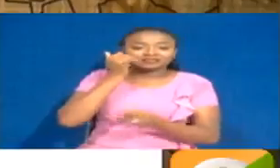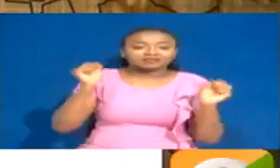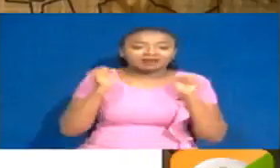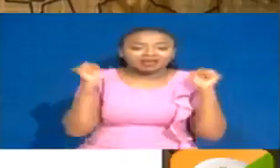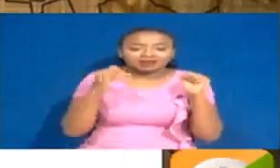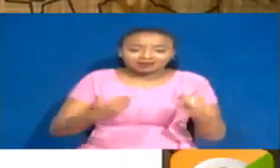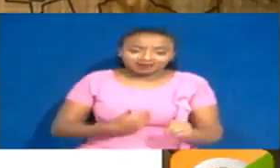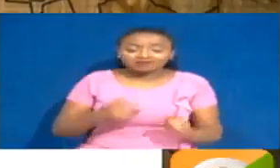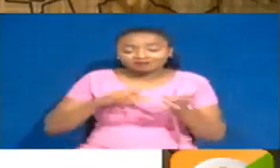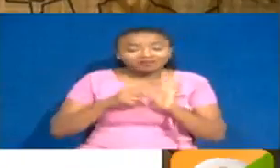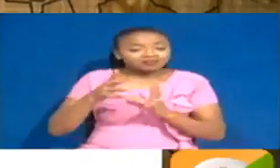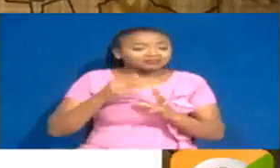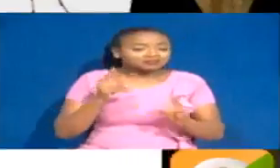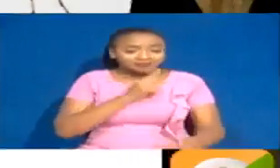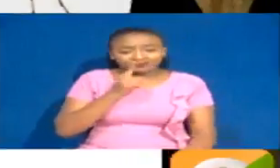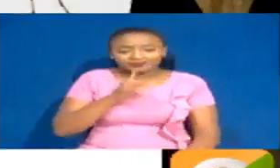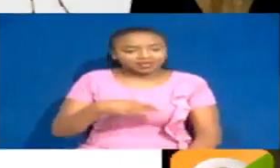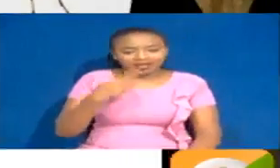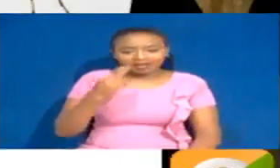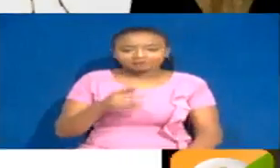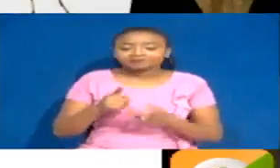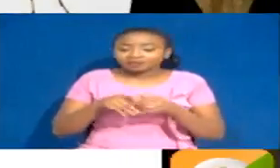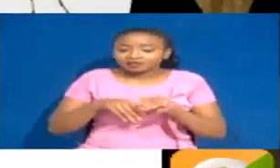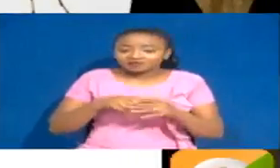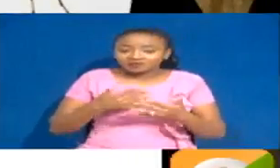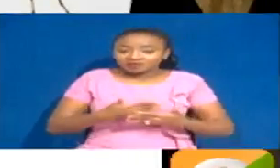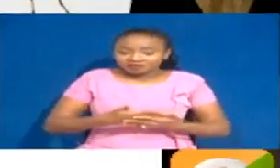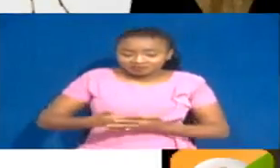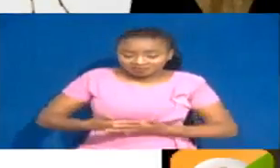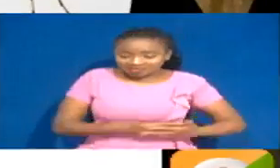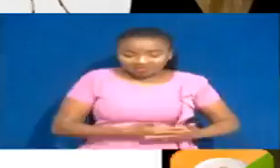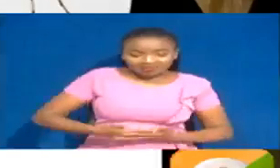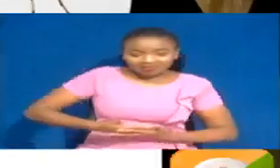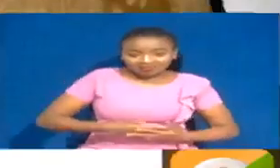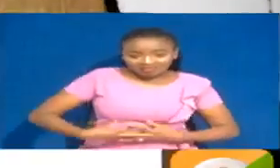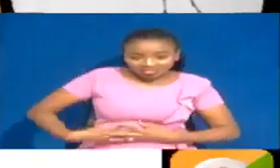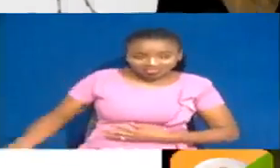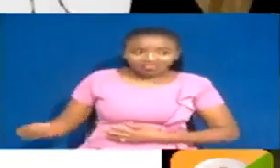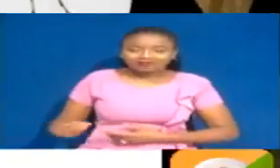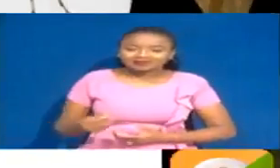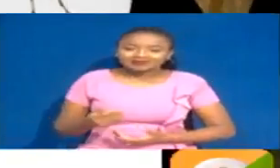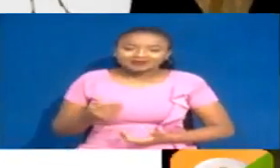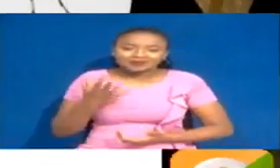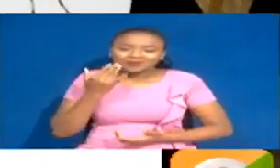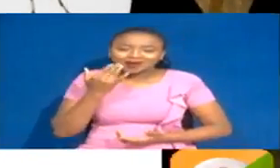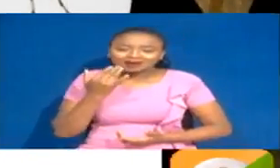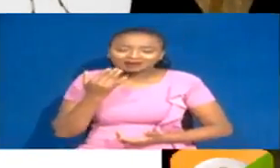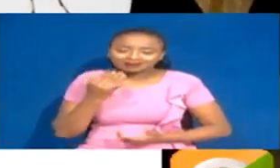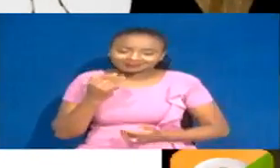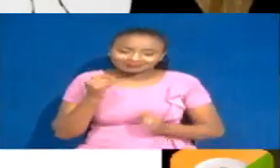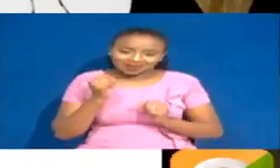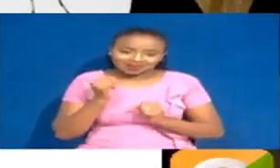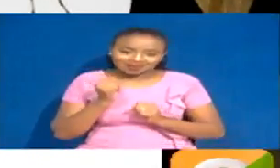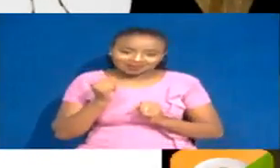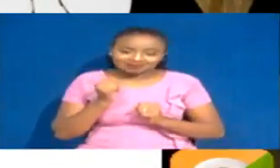and their unborn babies. 33% of miscarriages in those areas are attributed to malaria. 27%